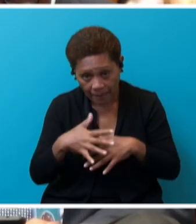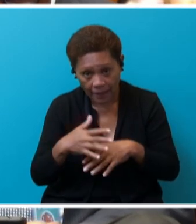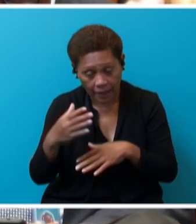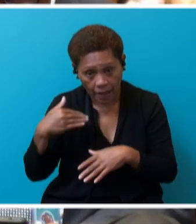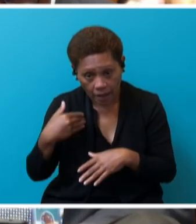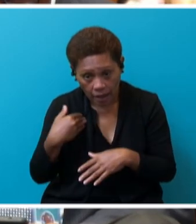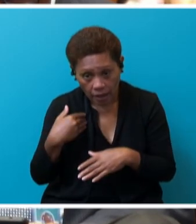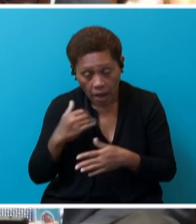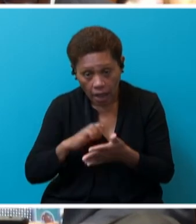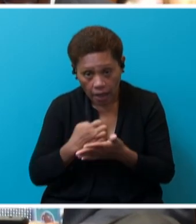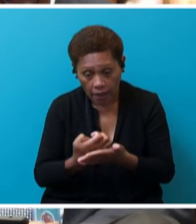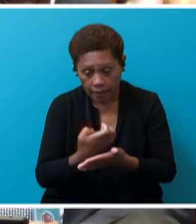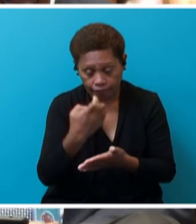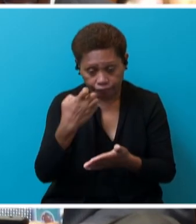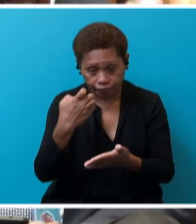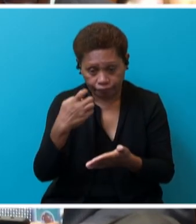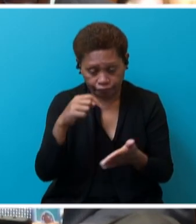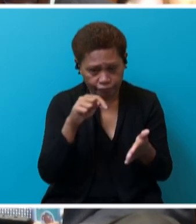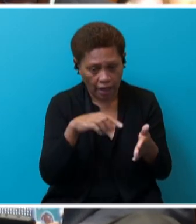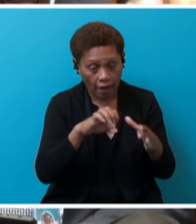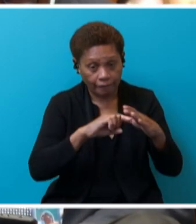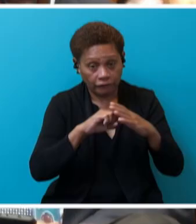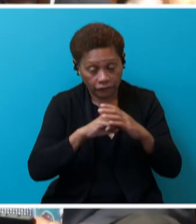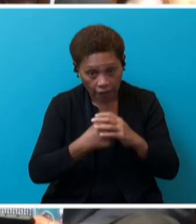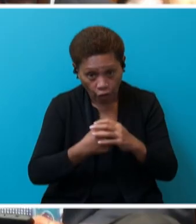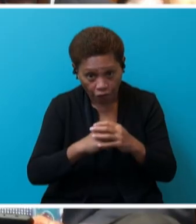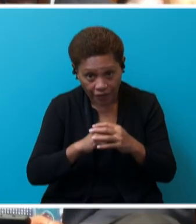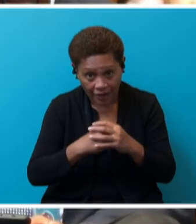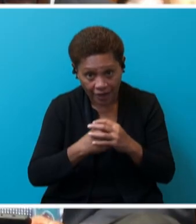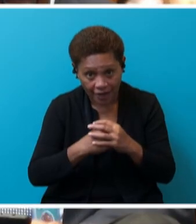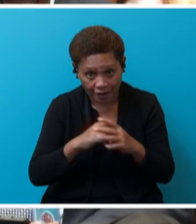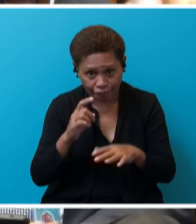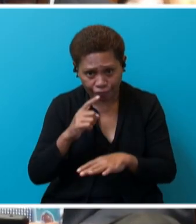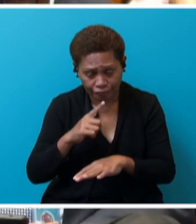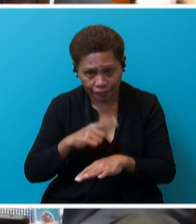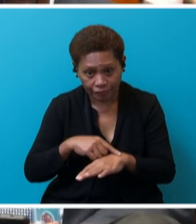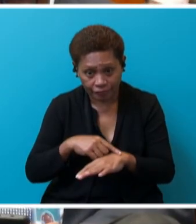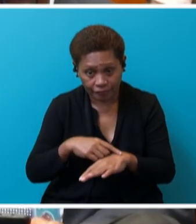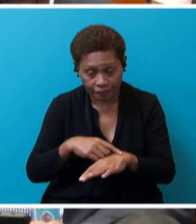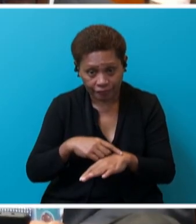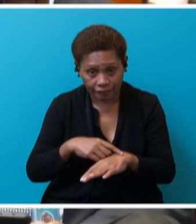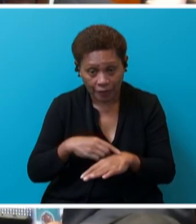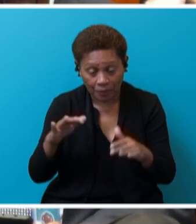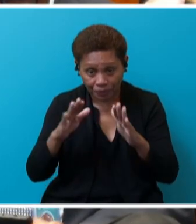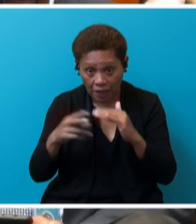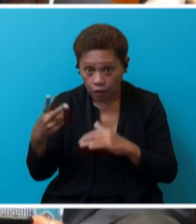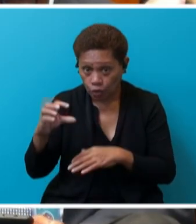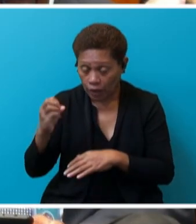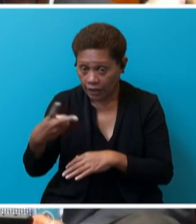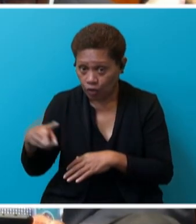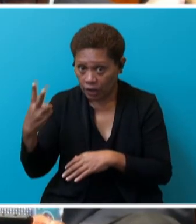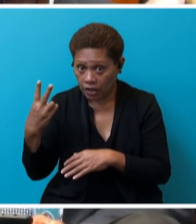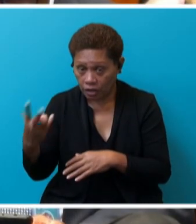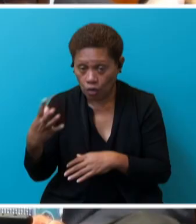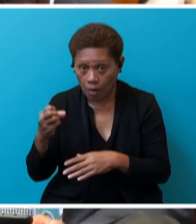impacts of the pandemic. Various package plants, etc., were commissioned in late 2022, such as Wewaimba